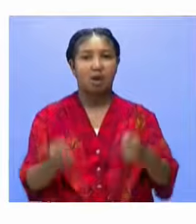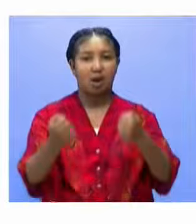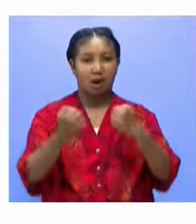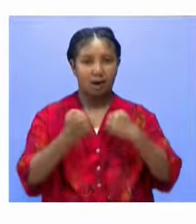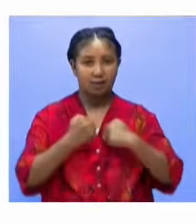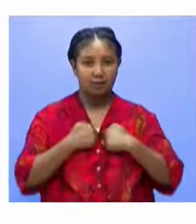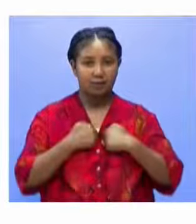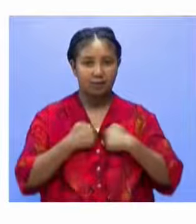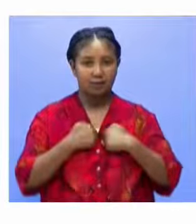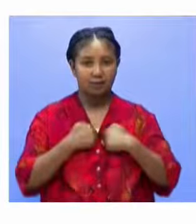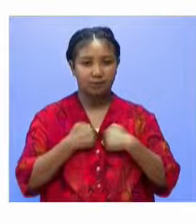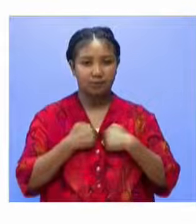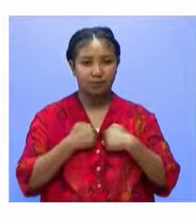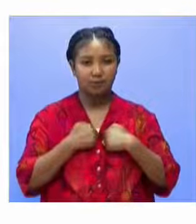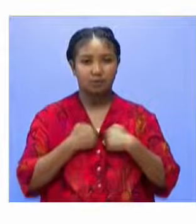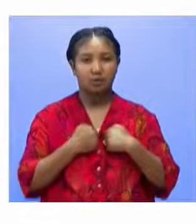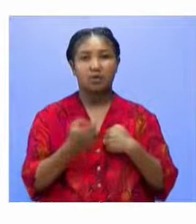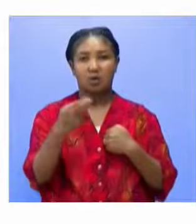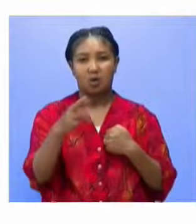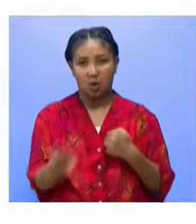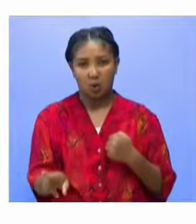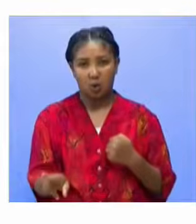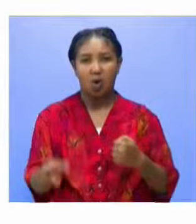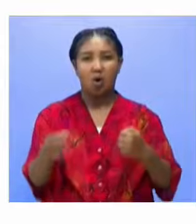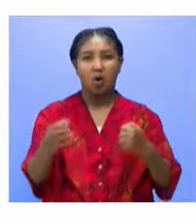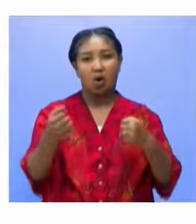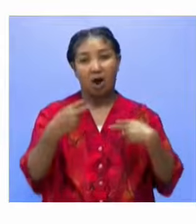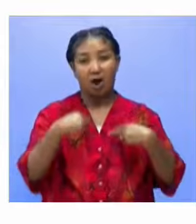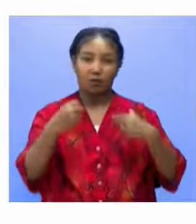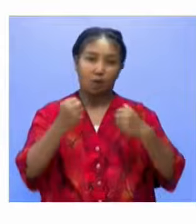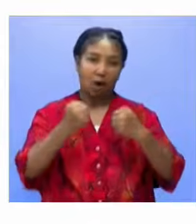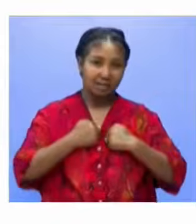have or has.